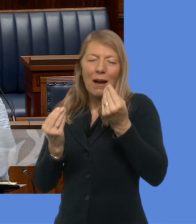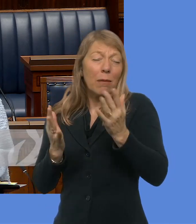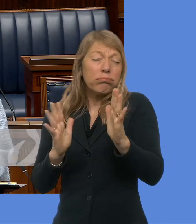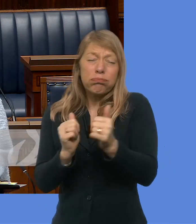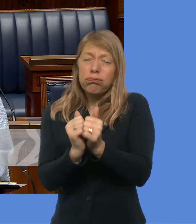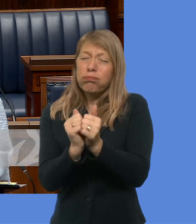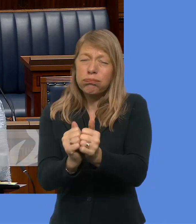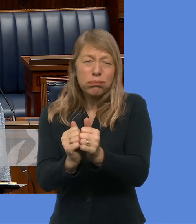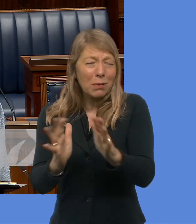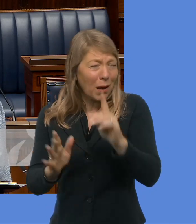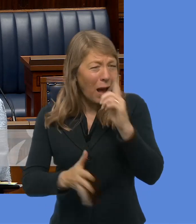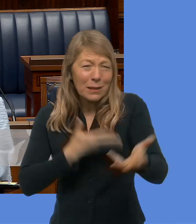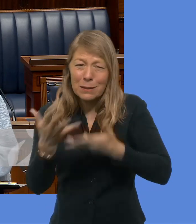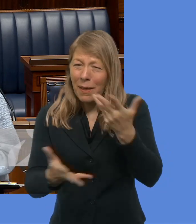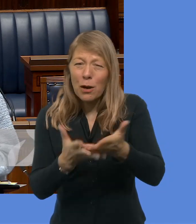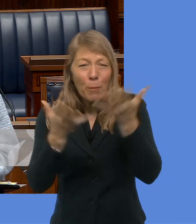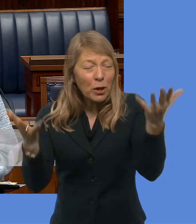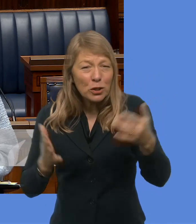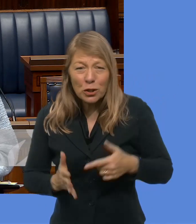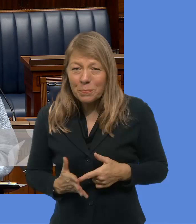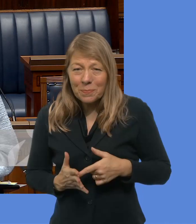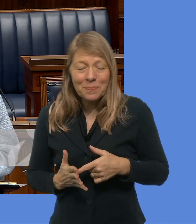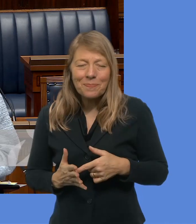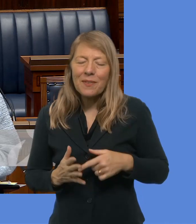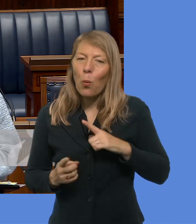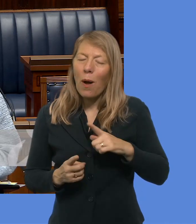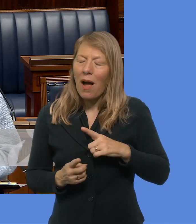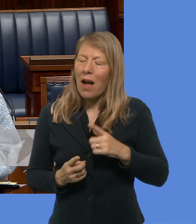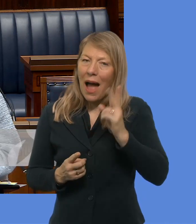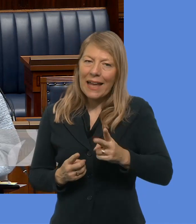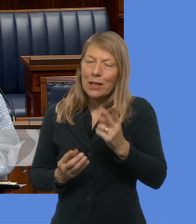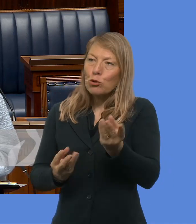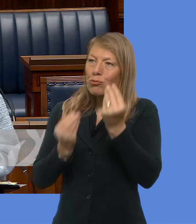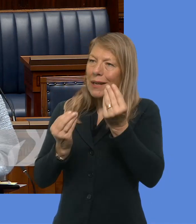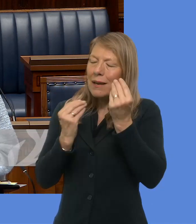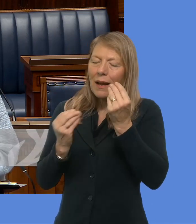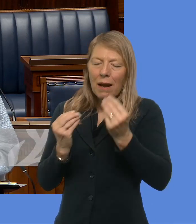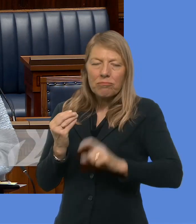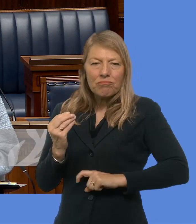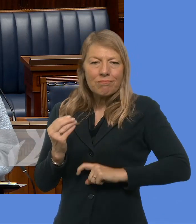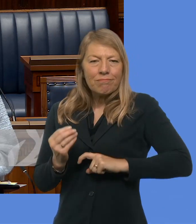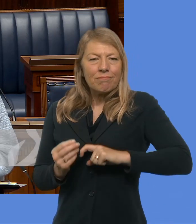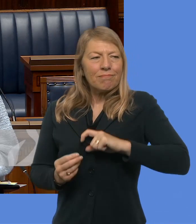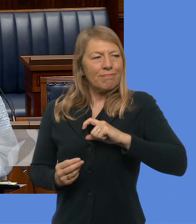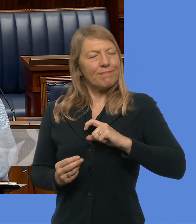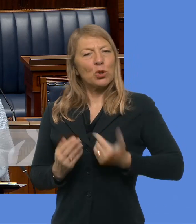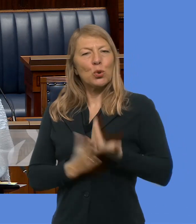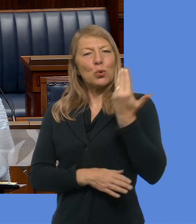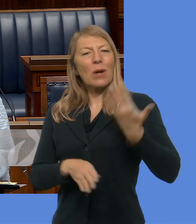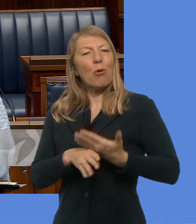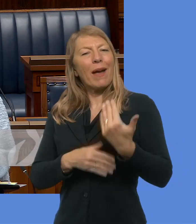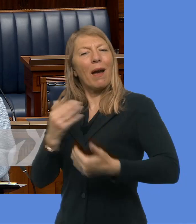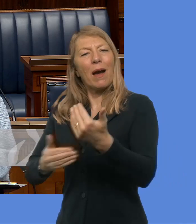they provide can help build confidence and set those people on new career paths. The policy in relation to social value supports